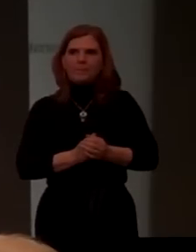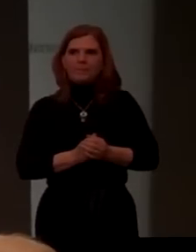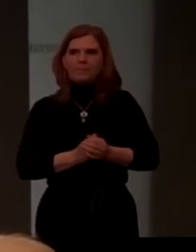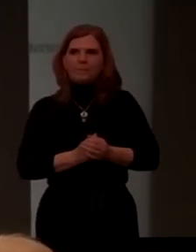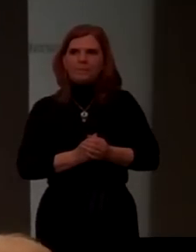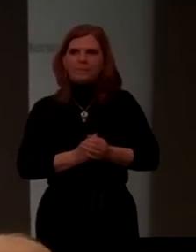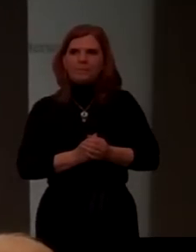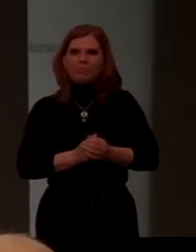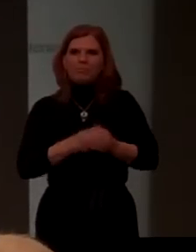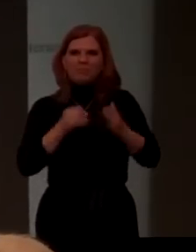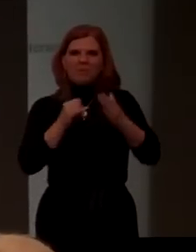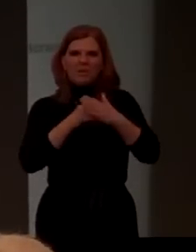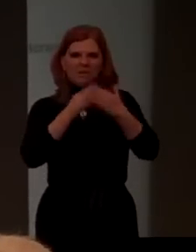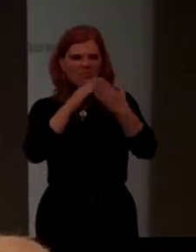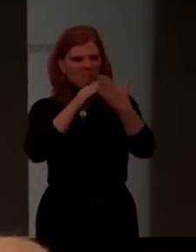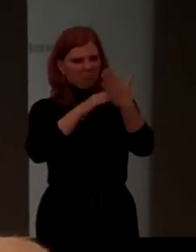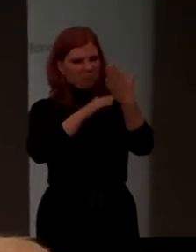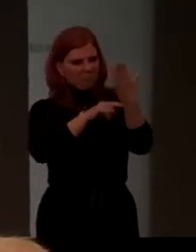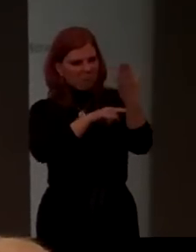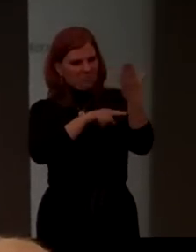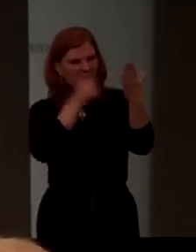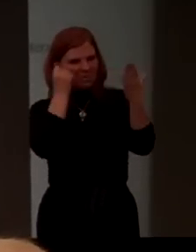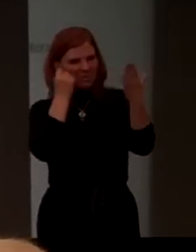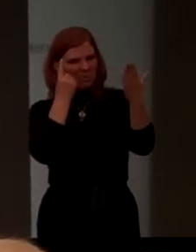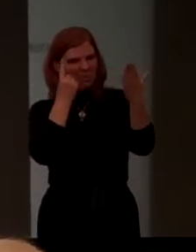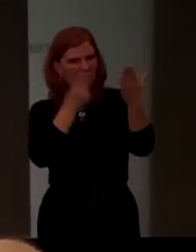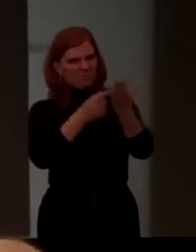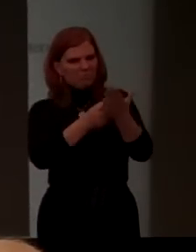fairly far down the list. I was surprised